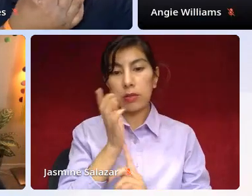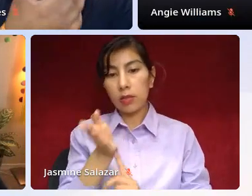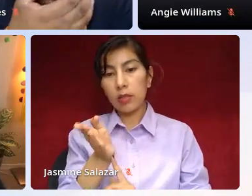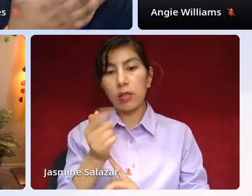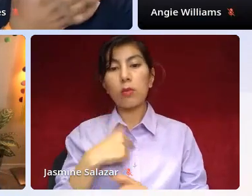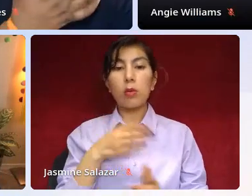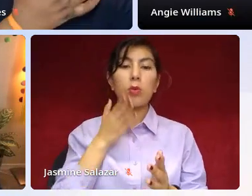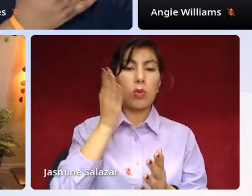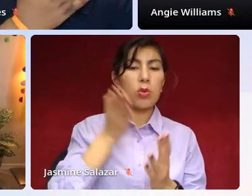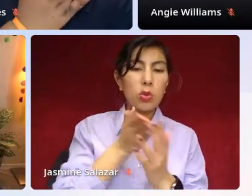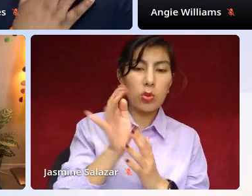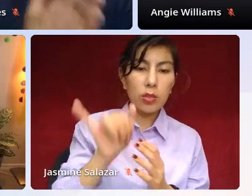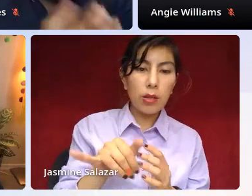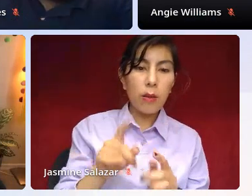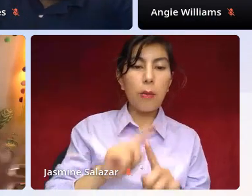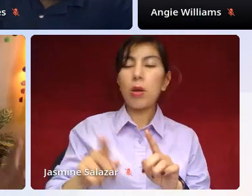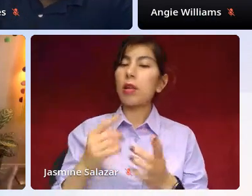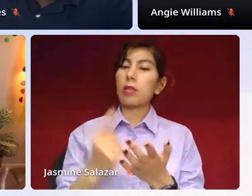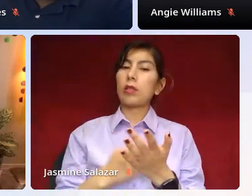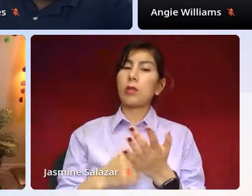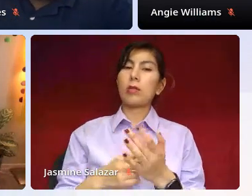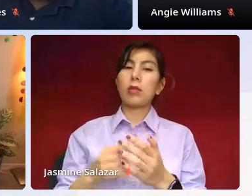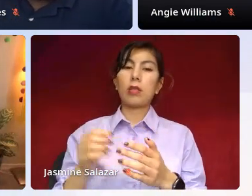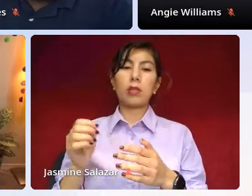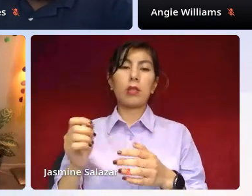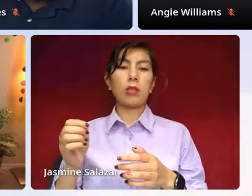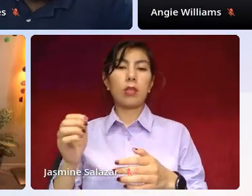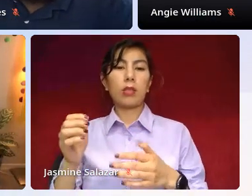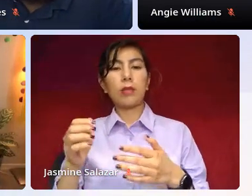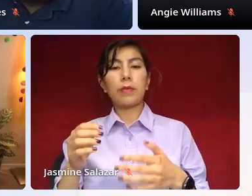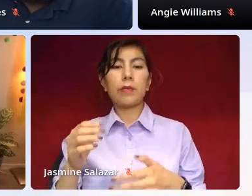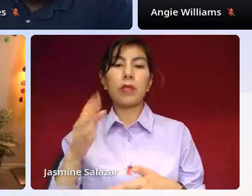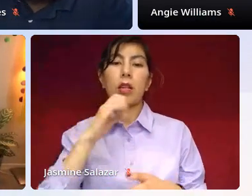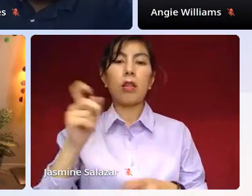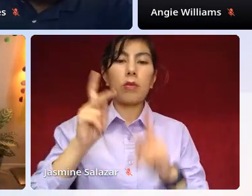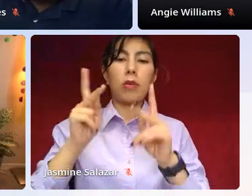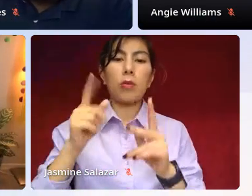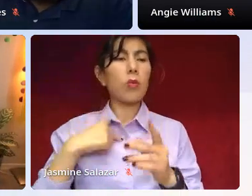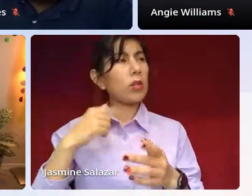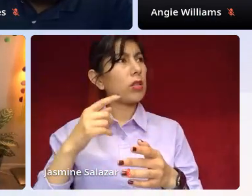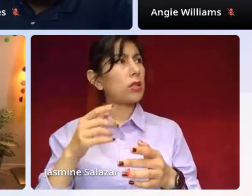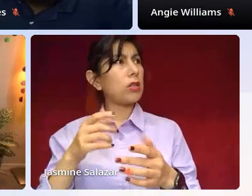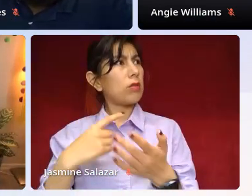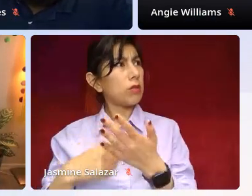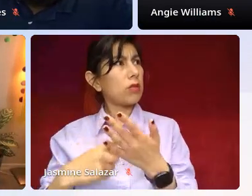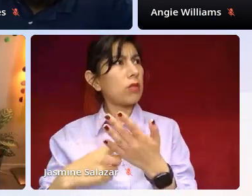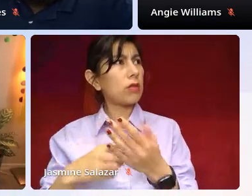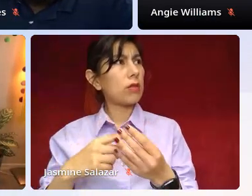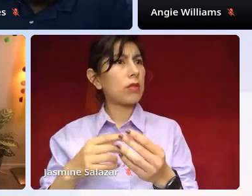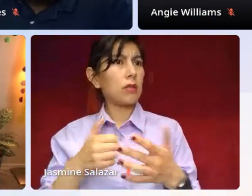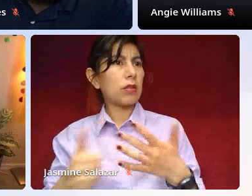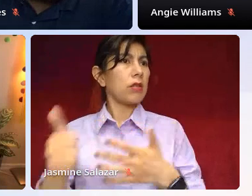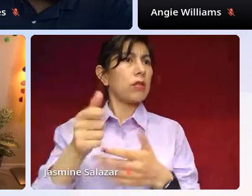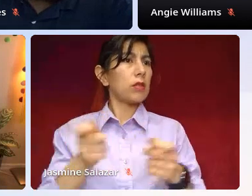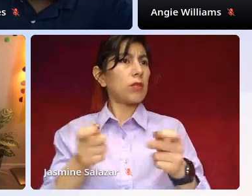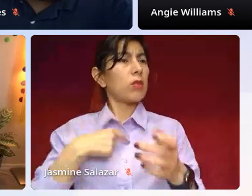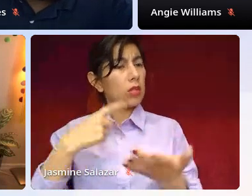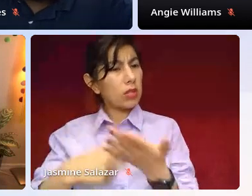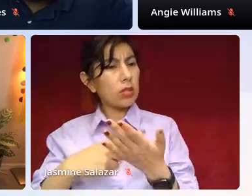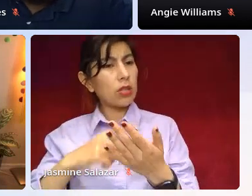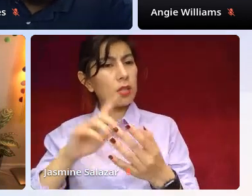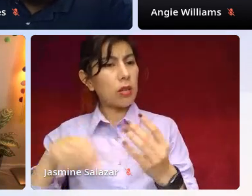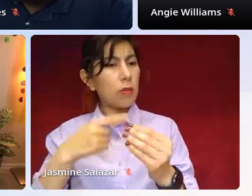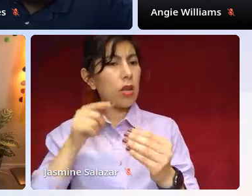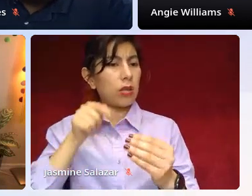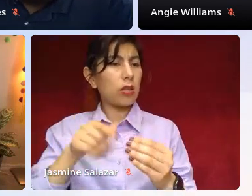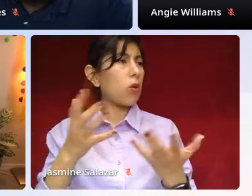this. Sometimes the elders would take over the whole meeting and say, we need to talk about this. We need to talk about what is respect. We need to